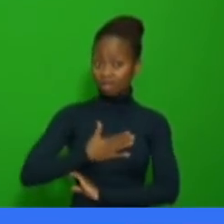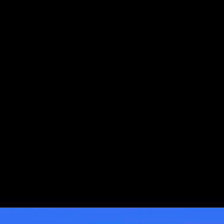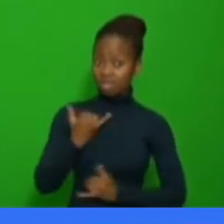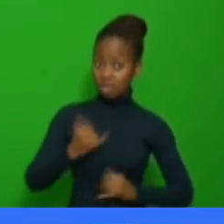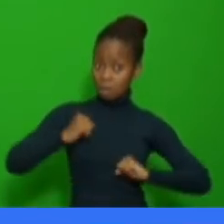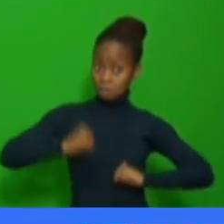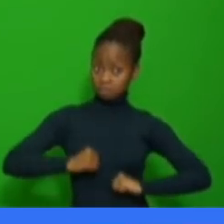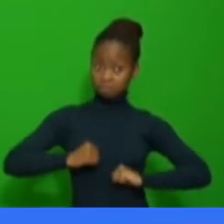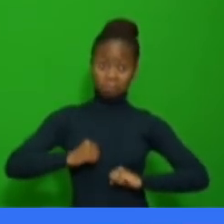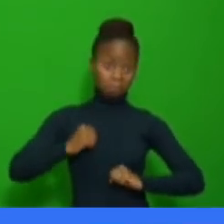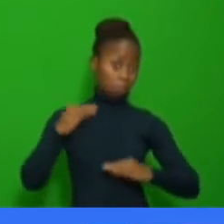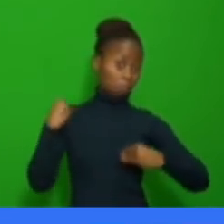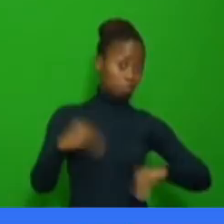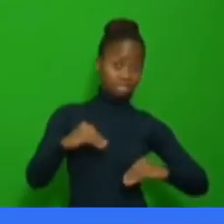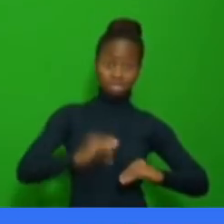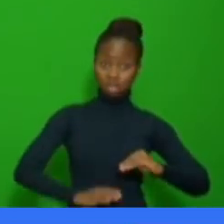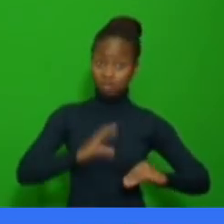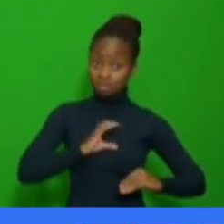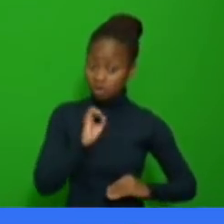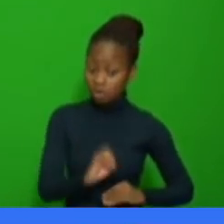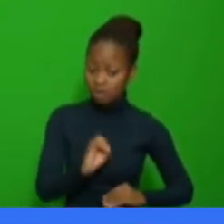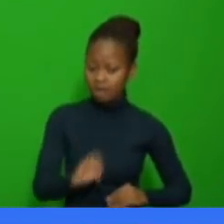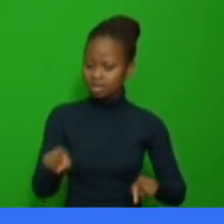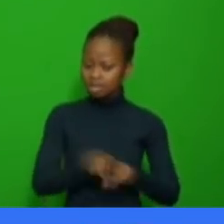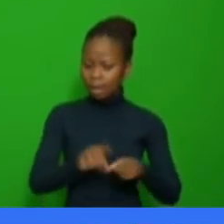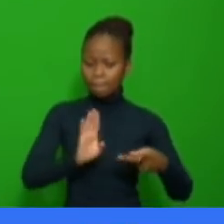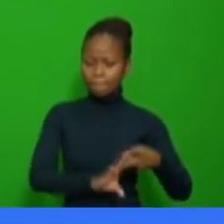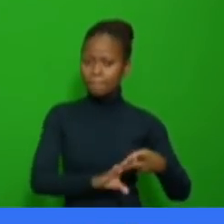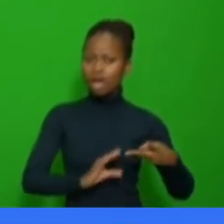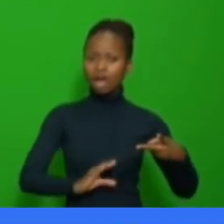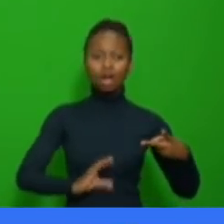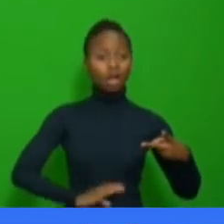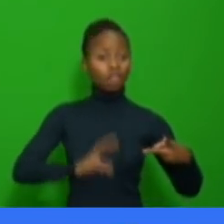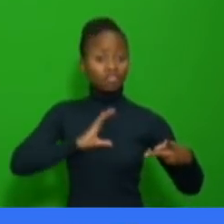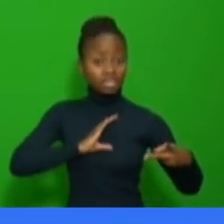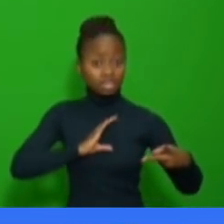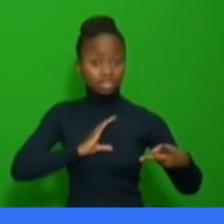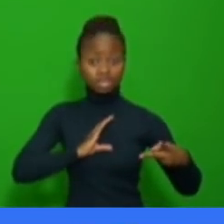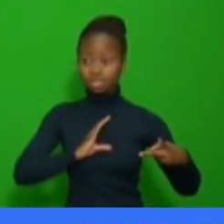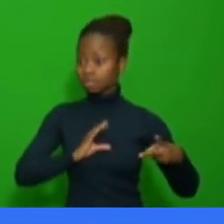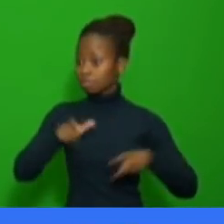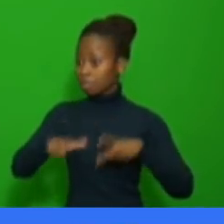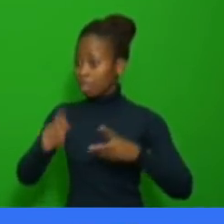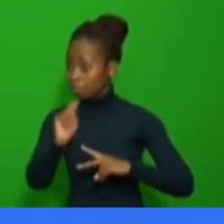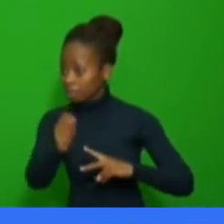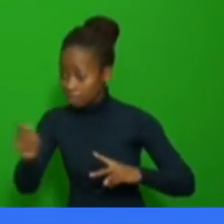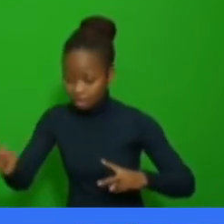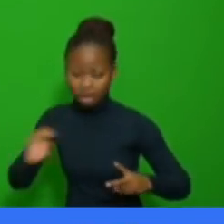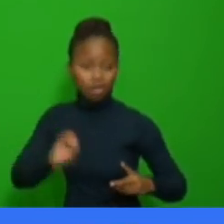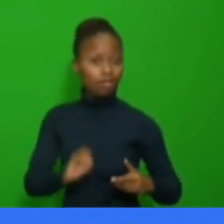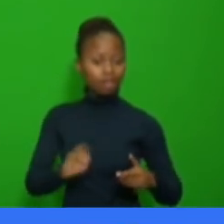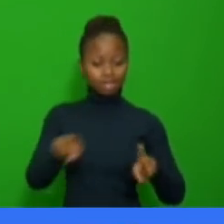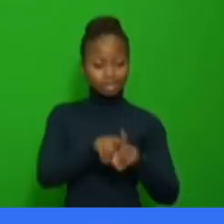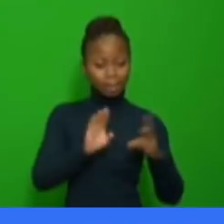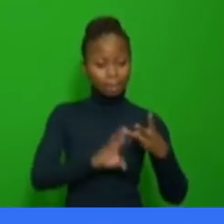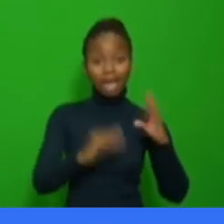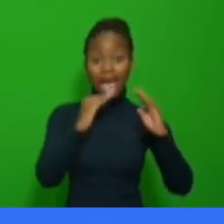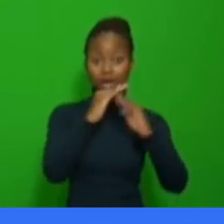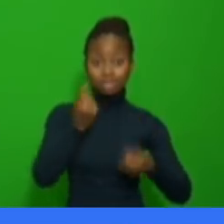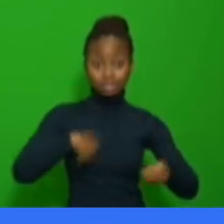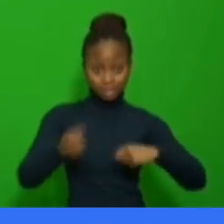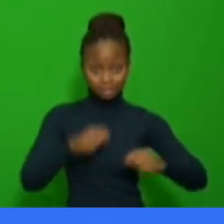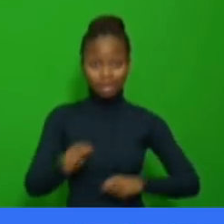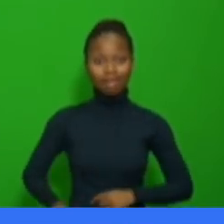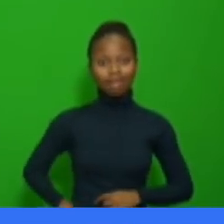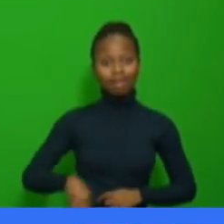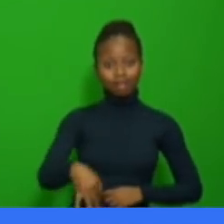confidence, as well as growing pressure on household disposable income. Real